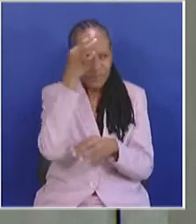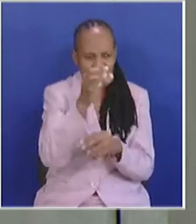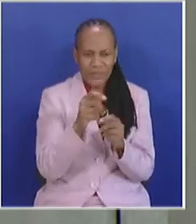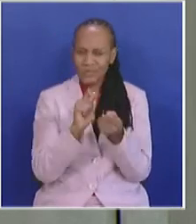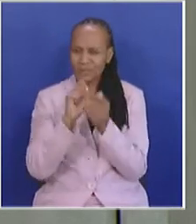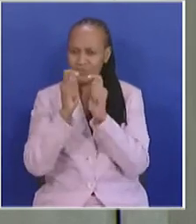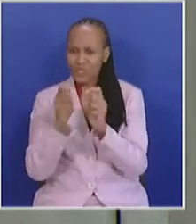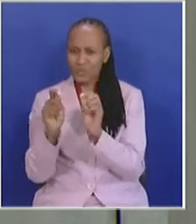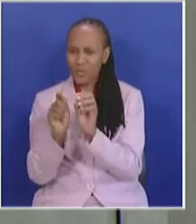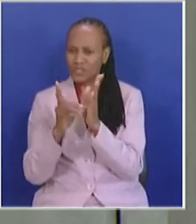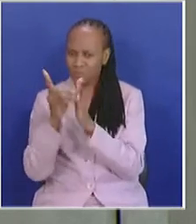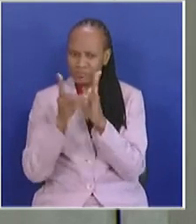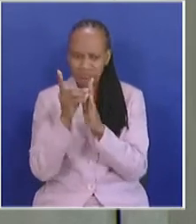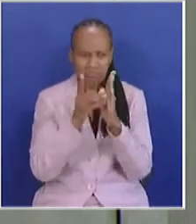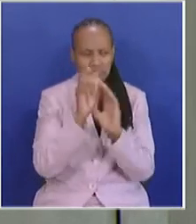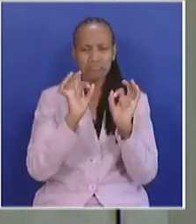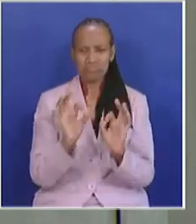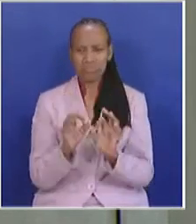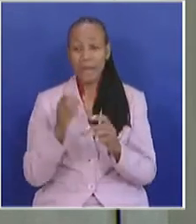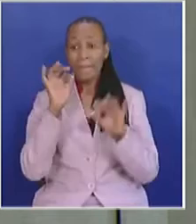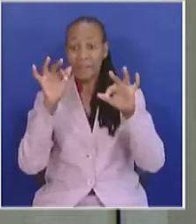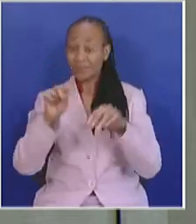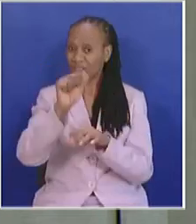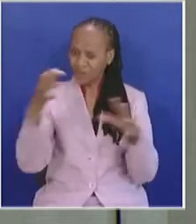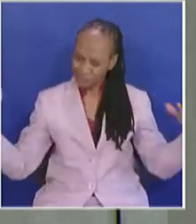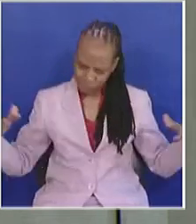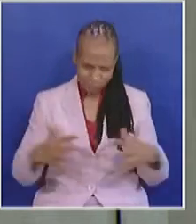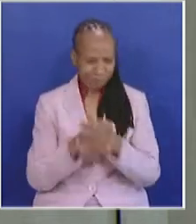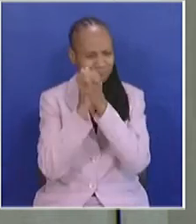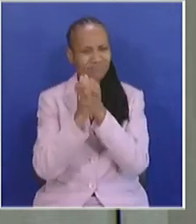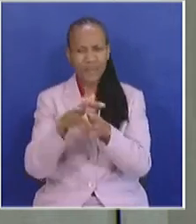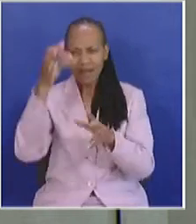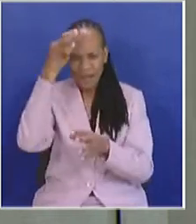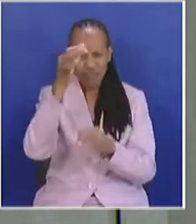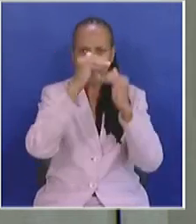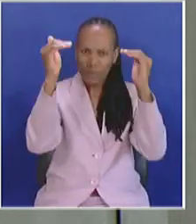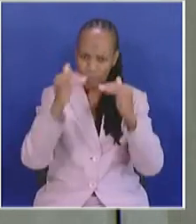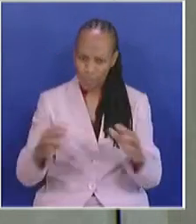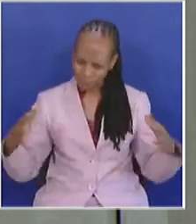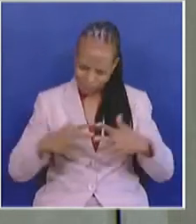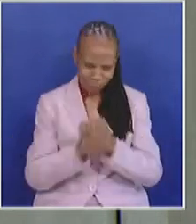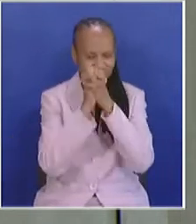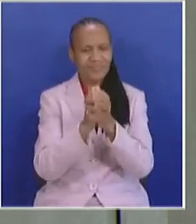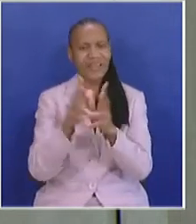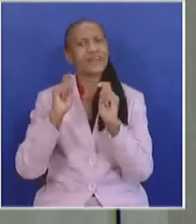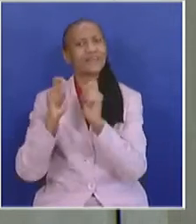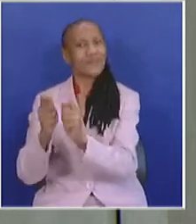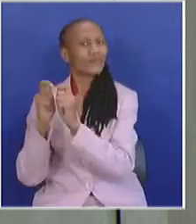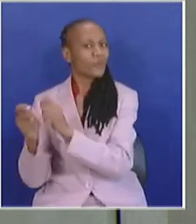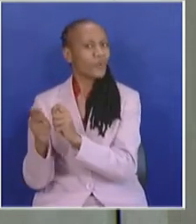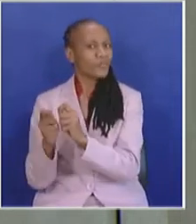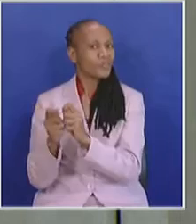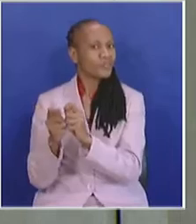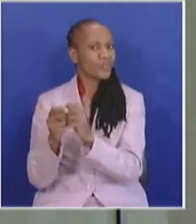sector. It has brought together our people, all spheres of government, and the transport industry to support the